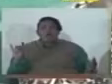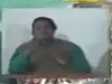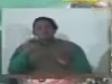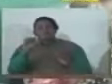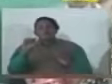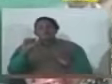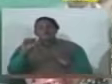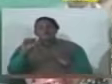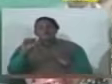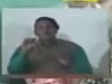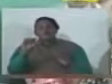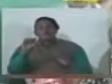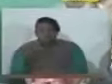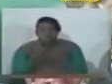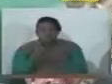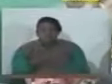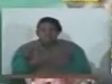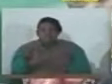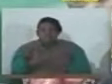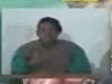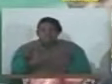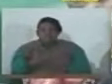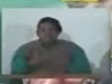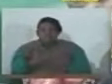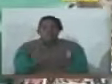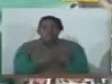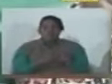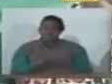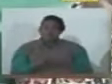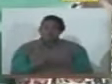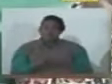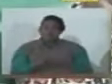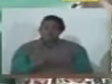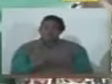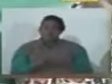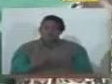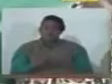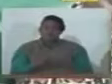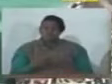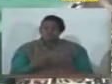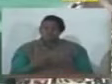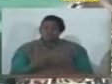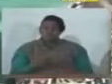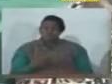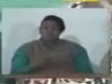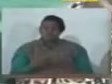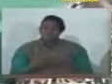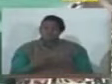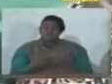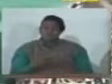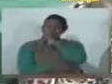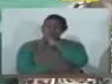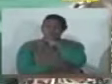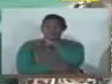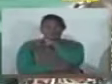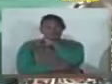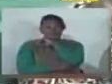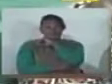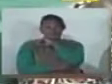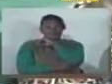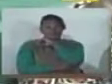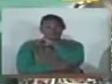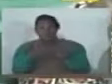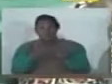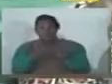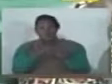The poor and vulnerable in our country, including North Clarendon, used to benefit from a GOJ Food